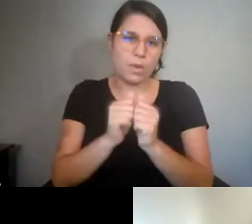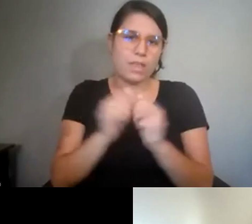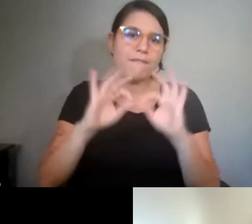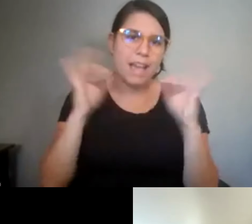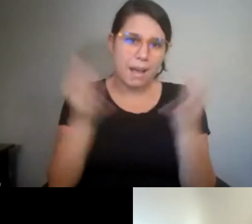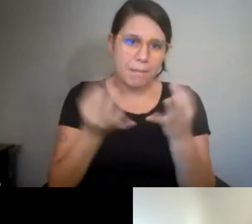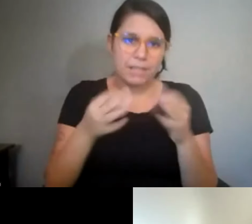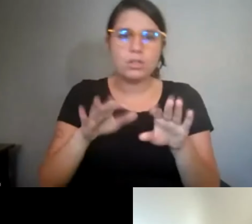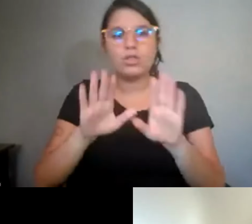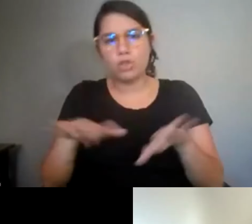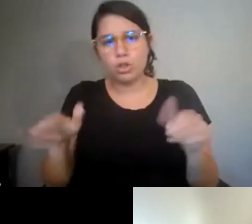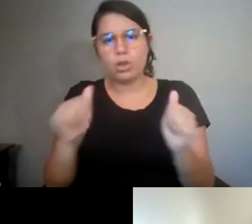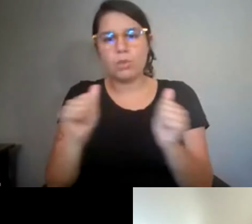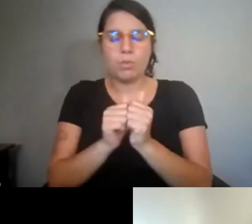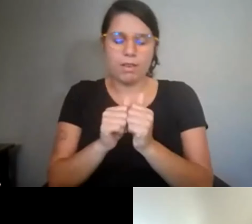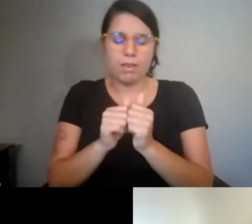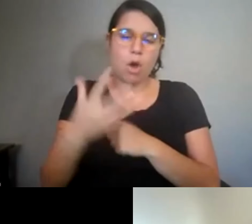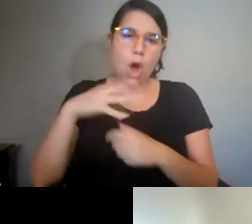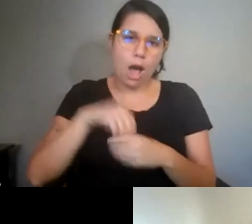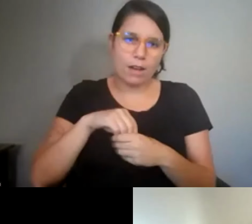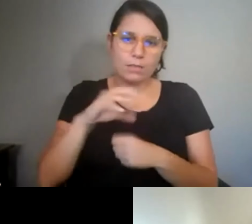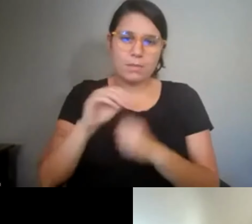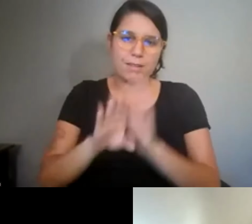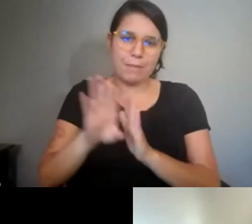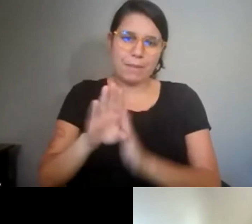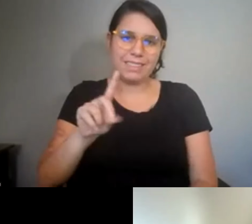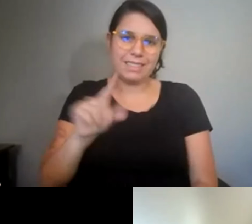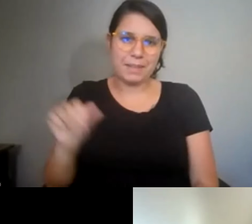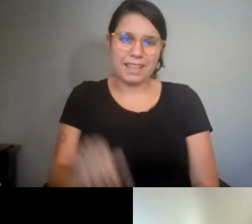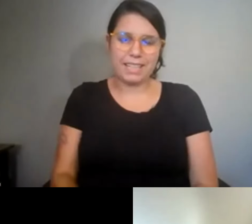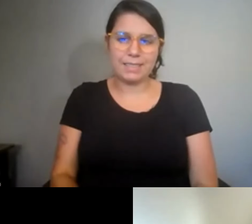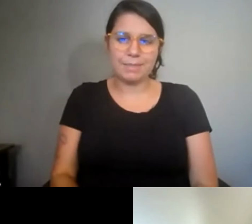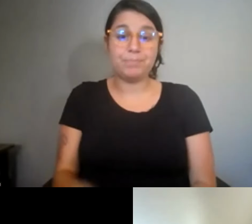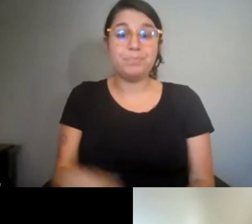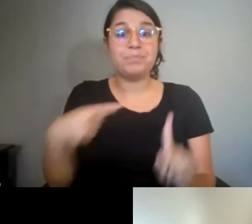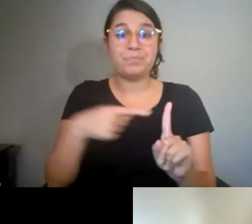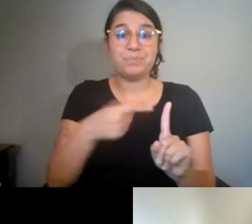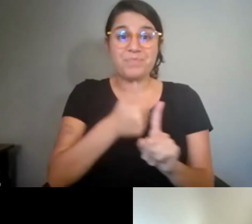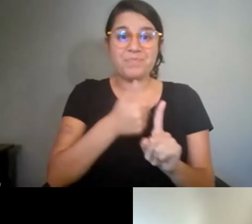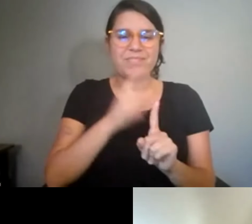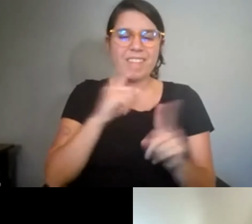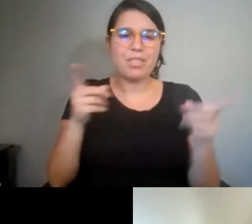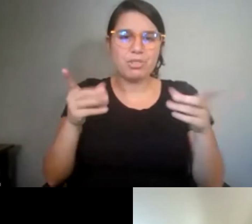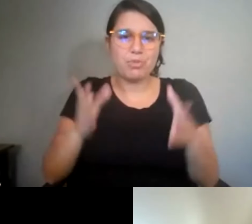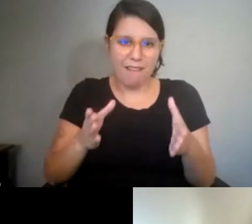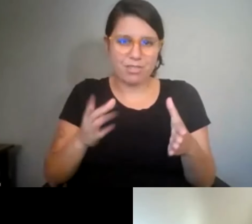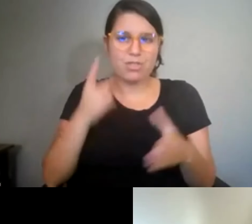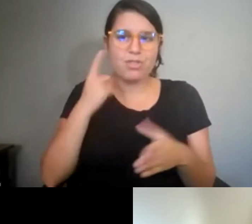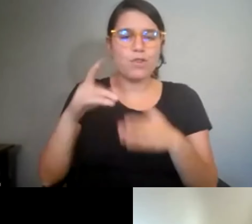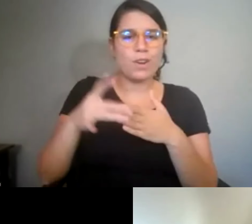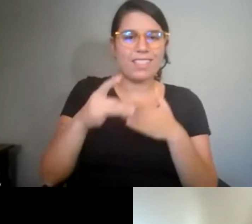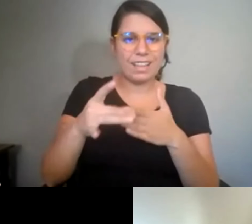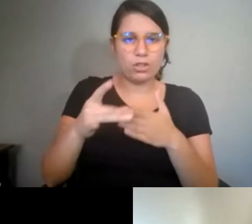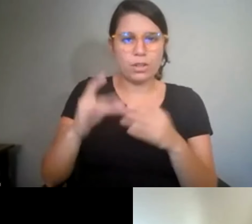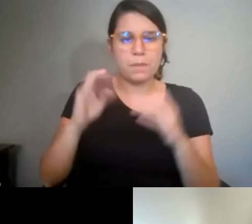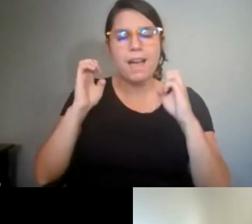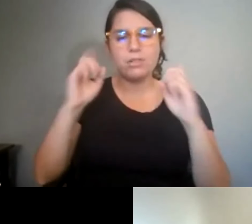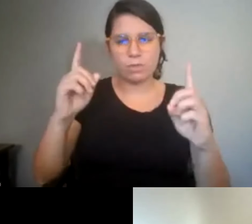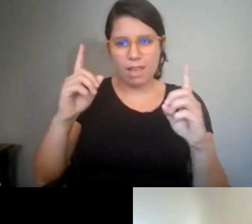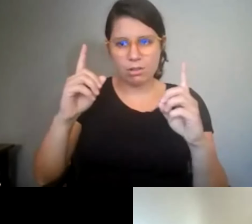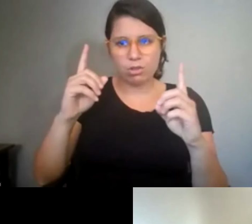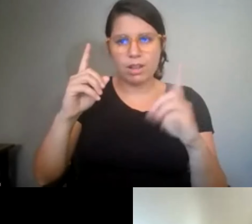and children with autism and developmental disabilities. Dr. Silverman is the director of the Leadership Education